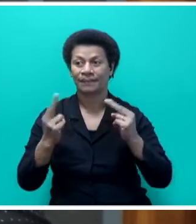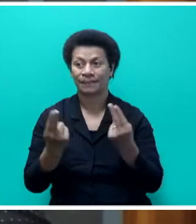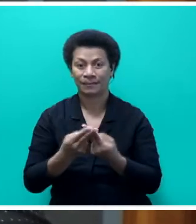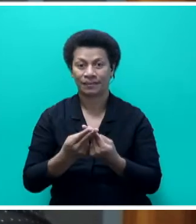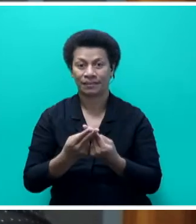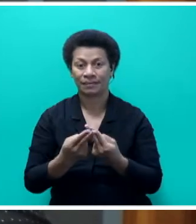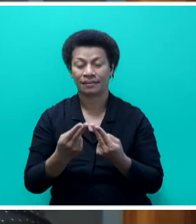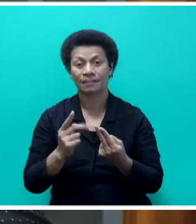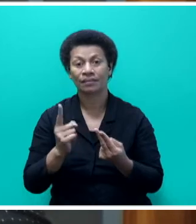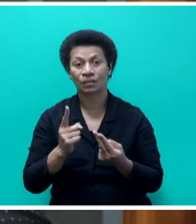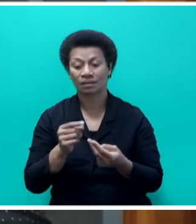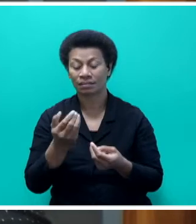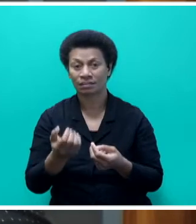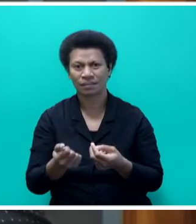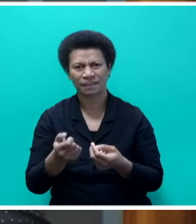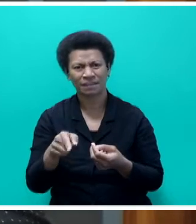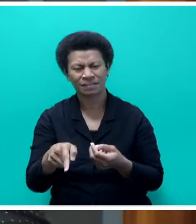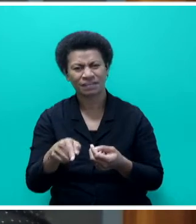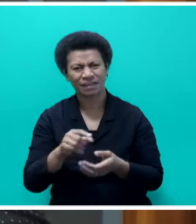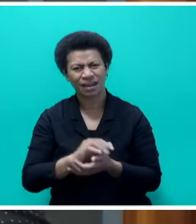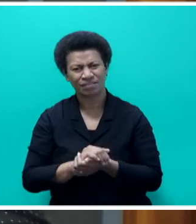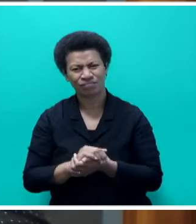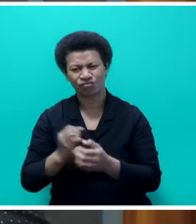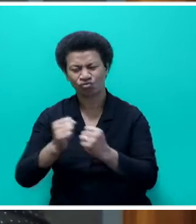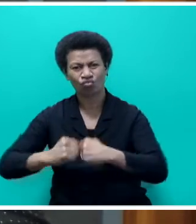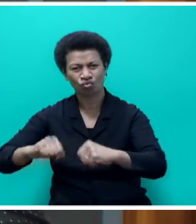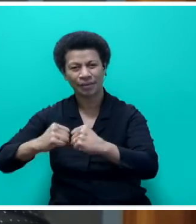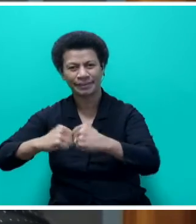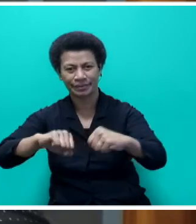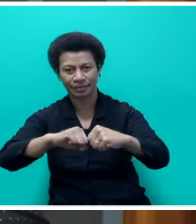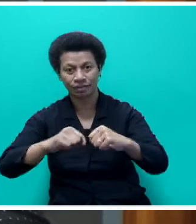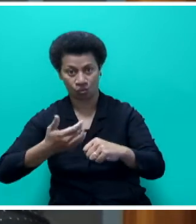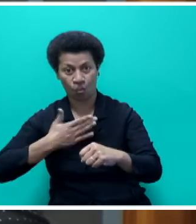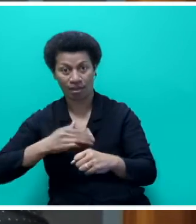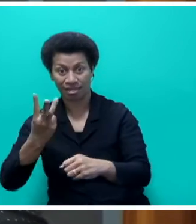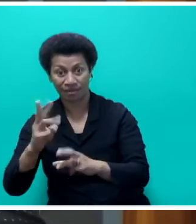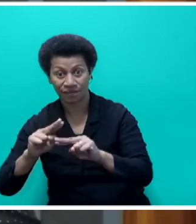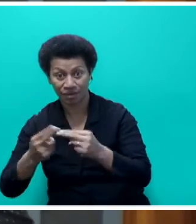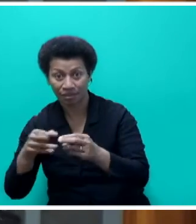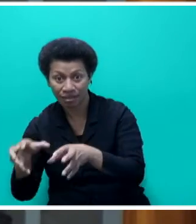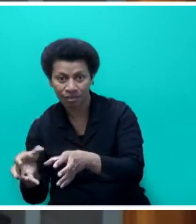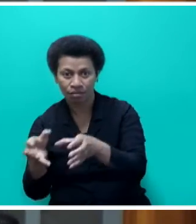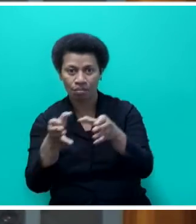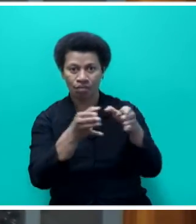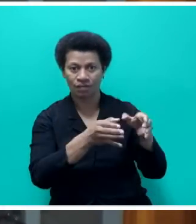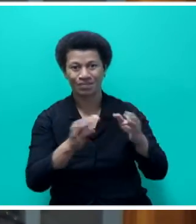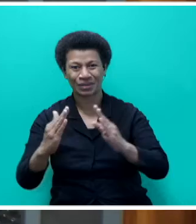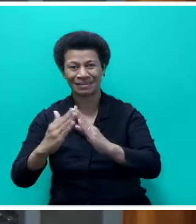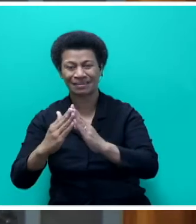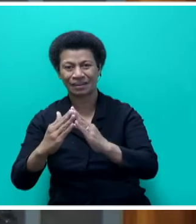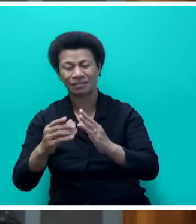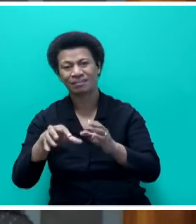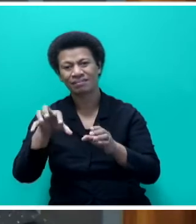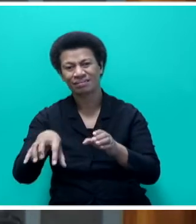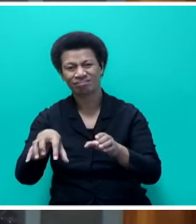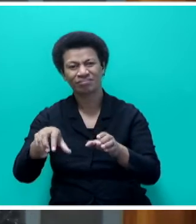new location that are squatters. So we're working on the relocation of these 3 families from the town centre site to a new location